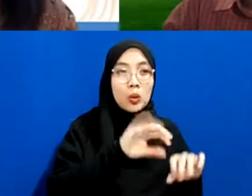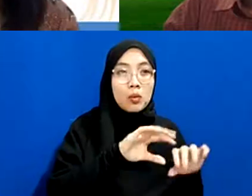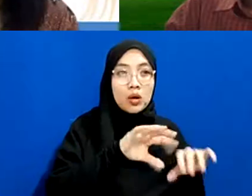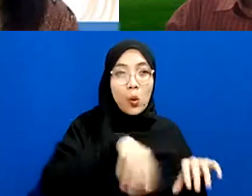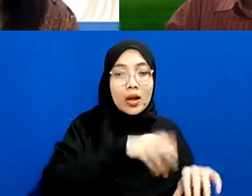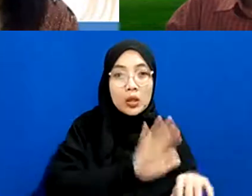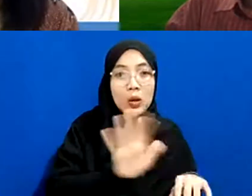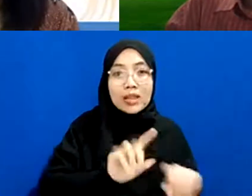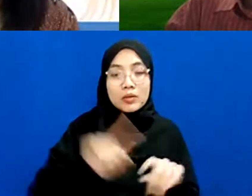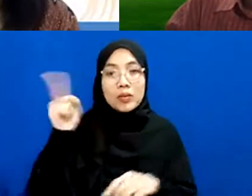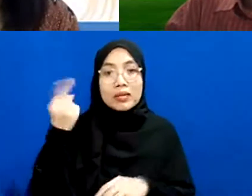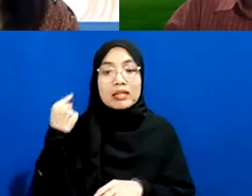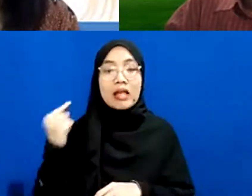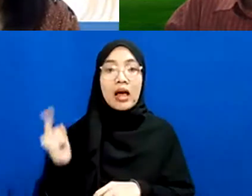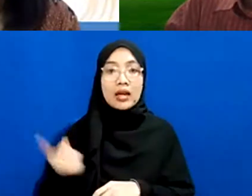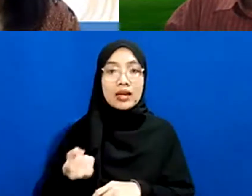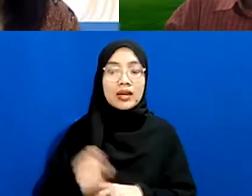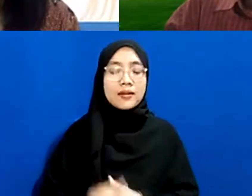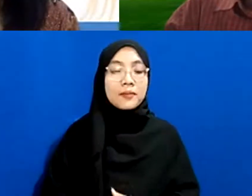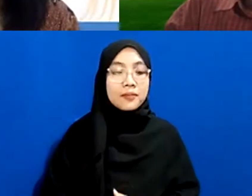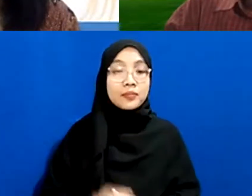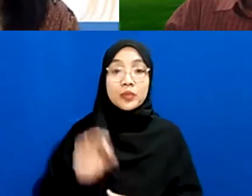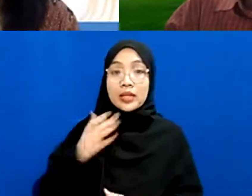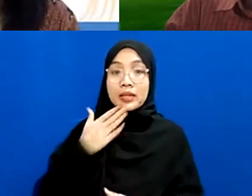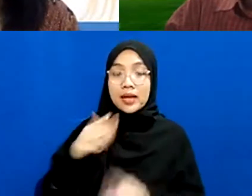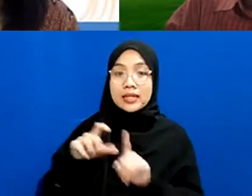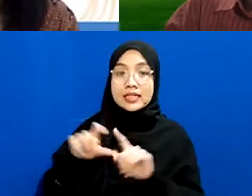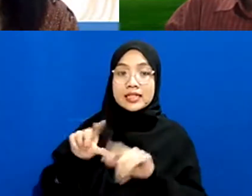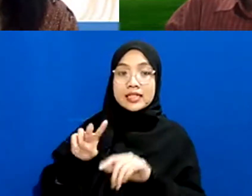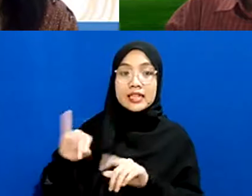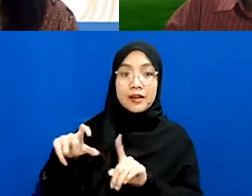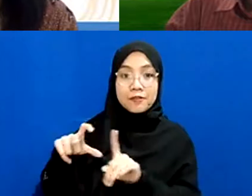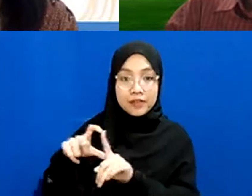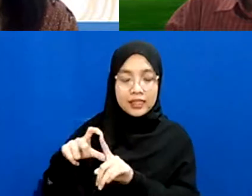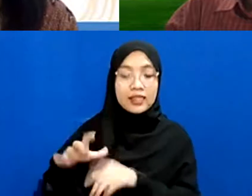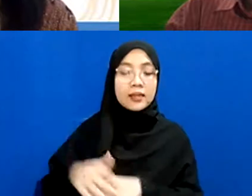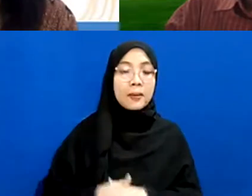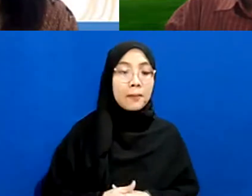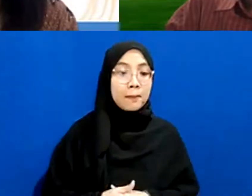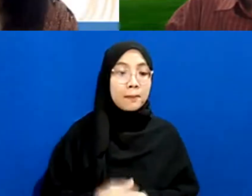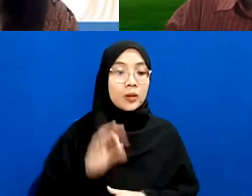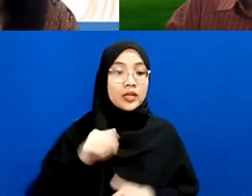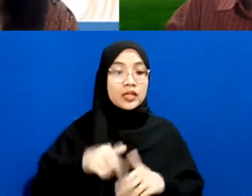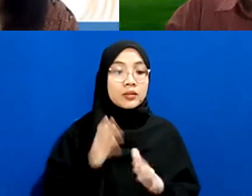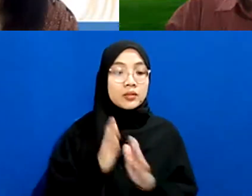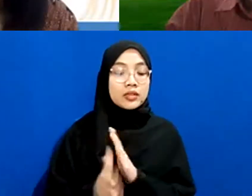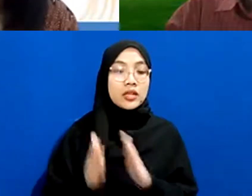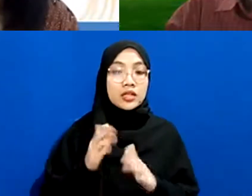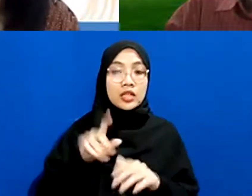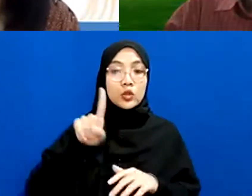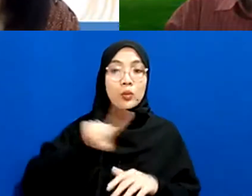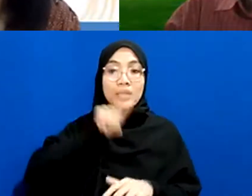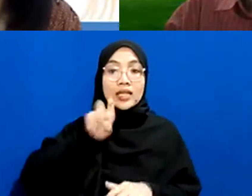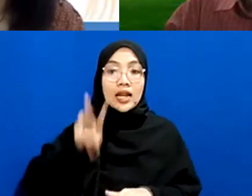Thank you, David. And maybe just one more question, and then we need to move to the next group. Yes,